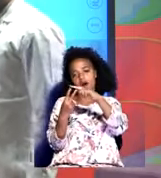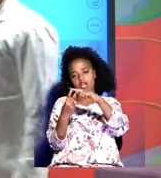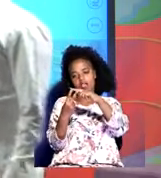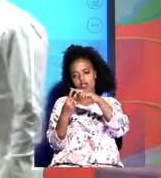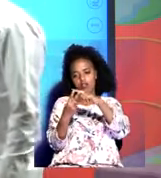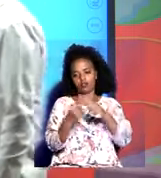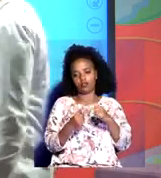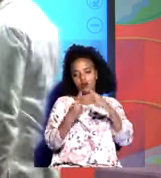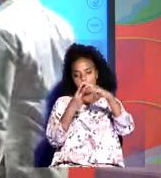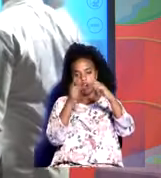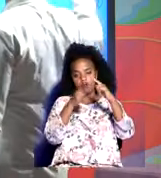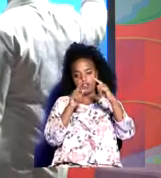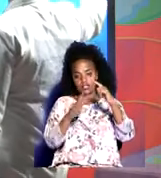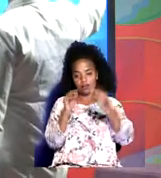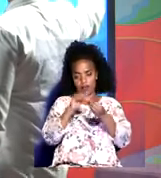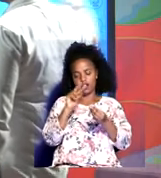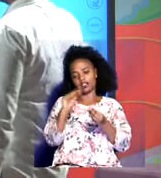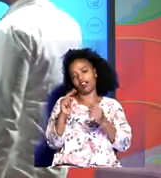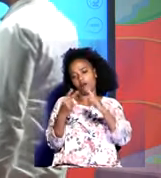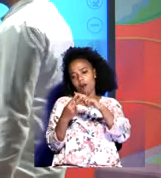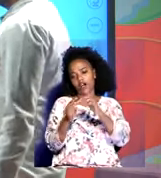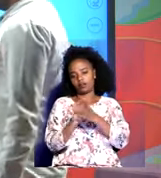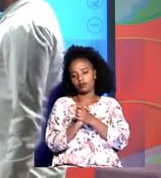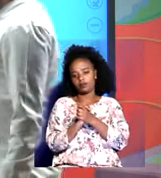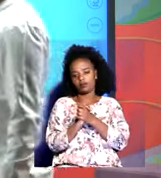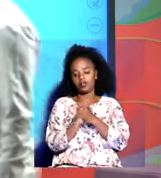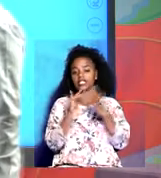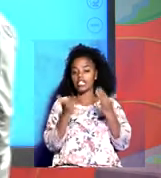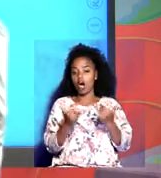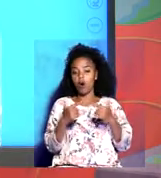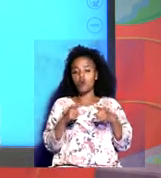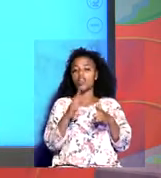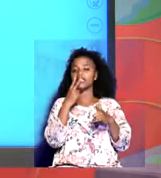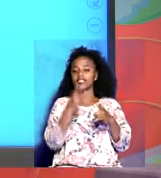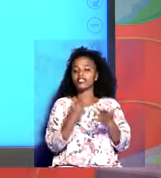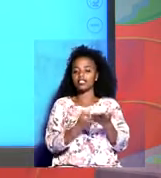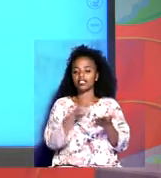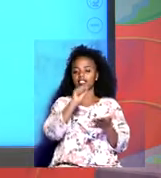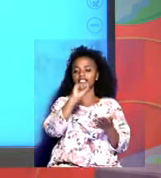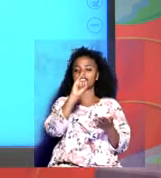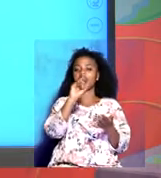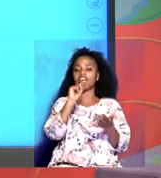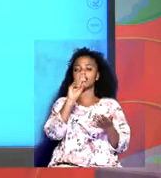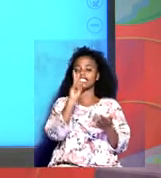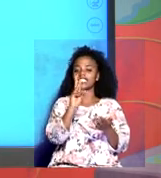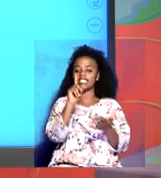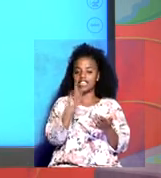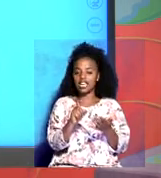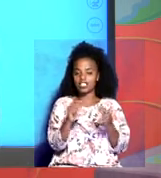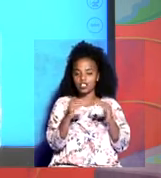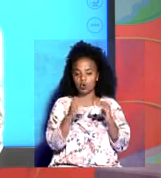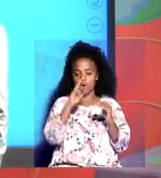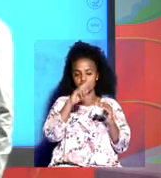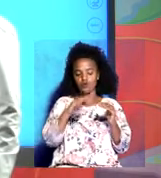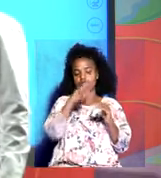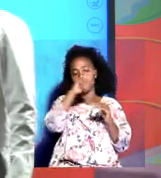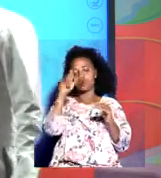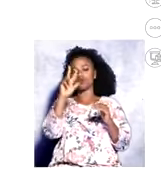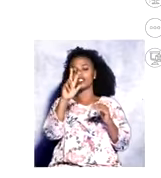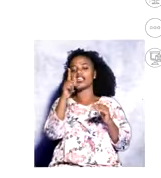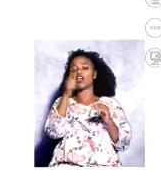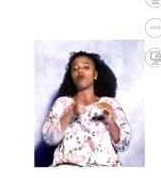over 3 plus n pi. Now, let's see this one. Sine 6x equal to root 3 over